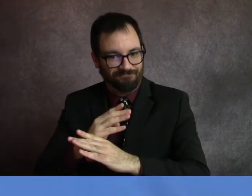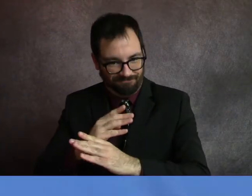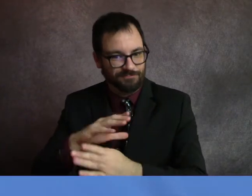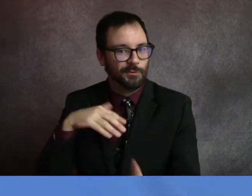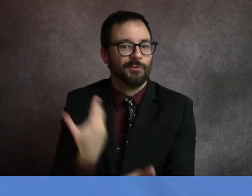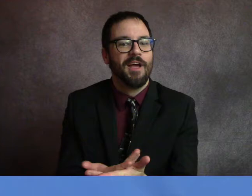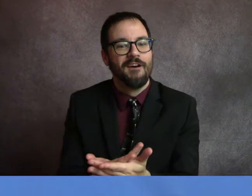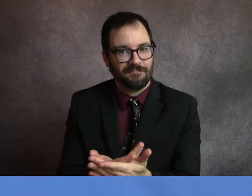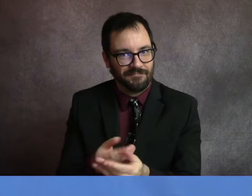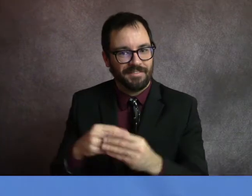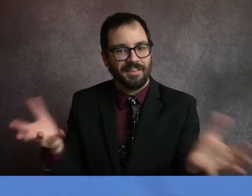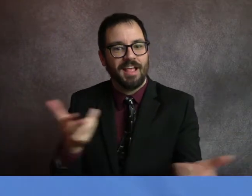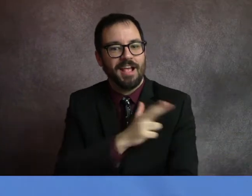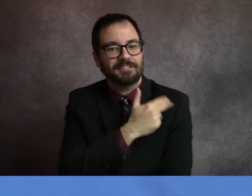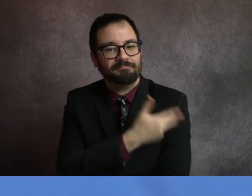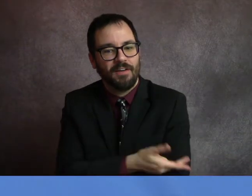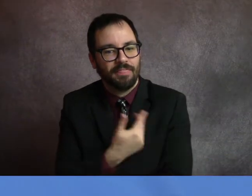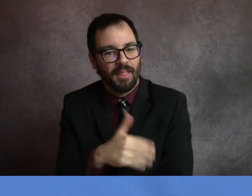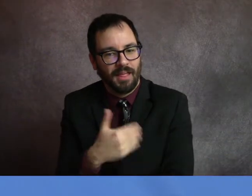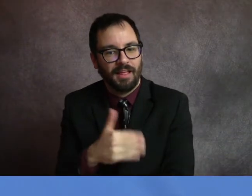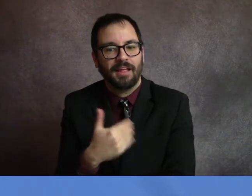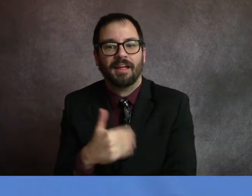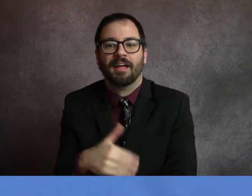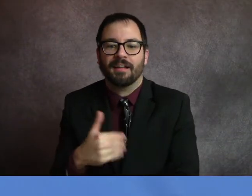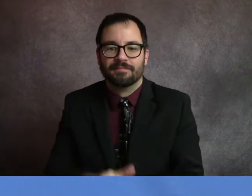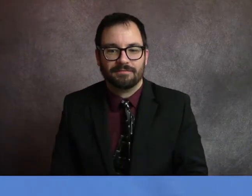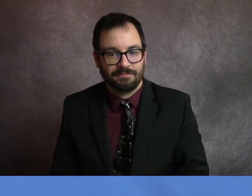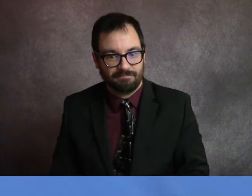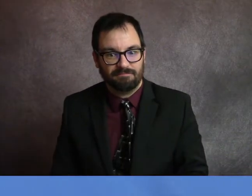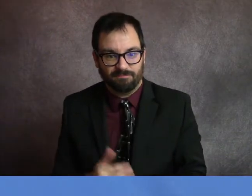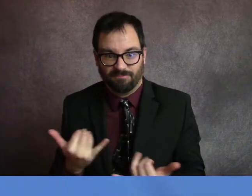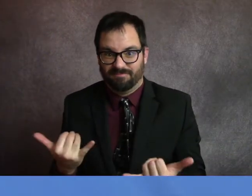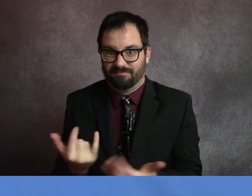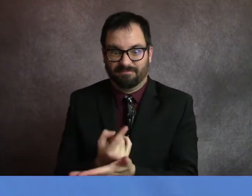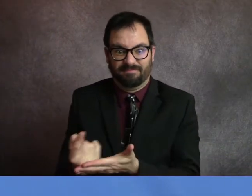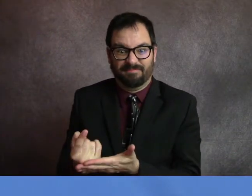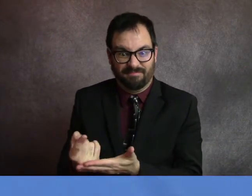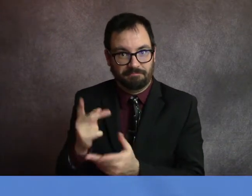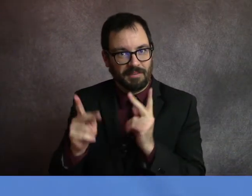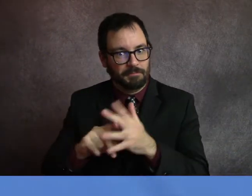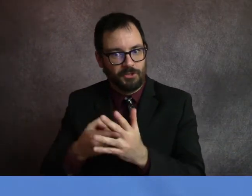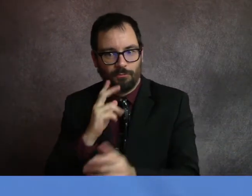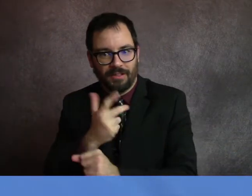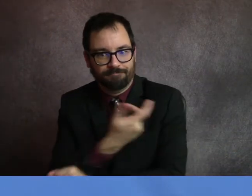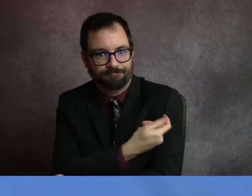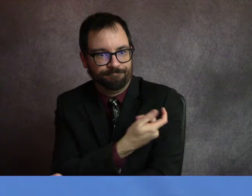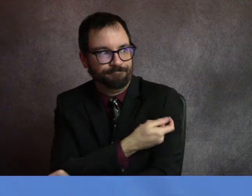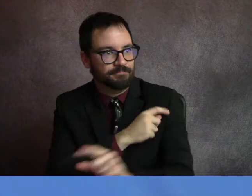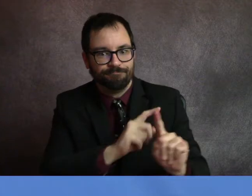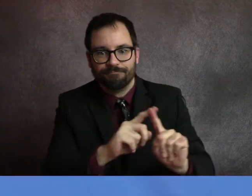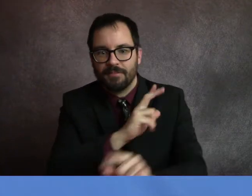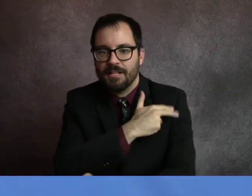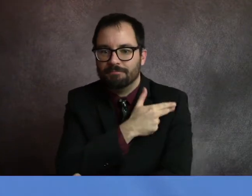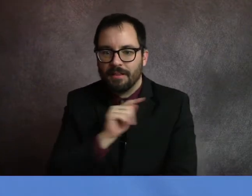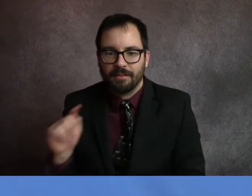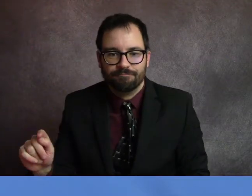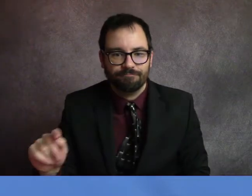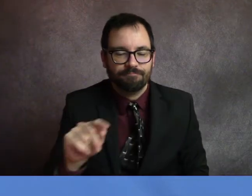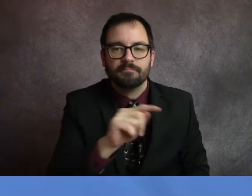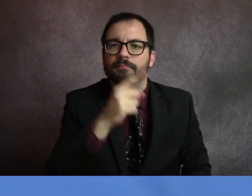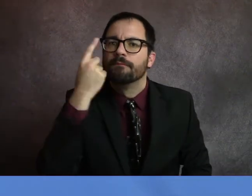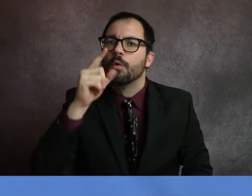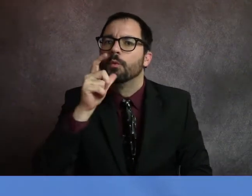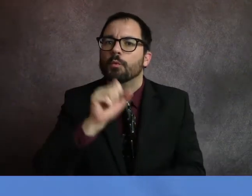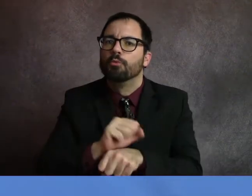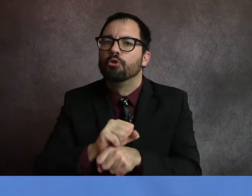their shots. And this week, each of our hospitals is going to begin vaccinating healthcare workers in our city. That is the light